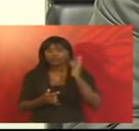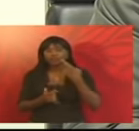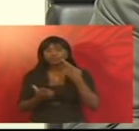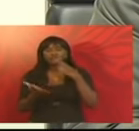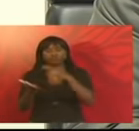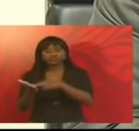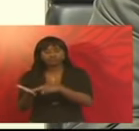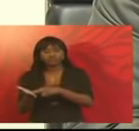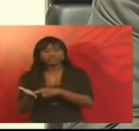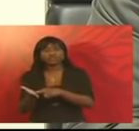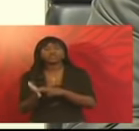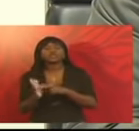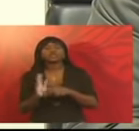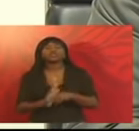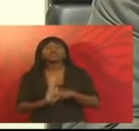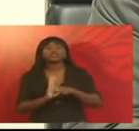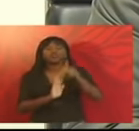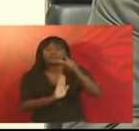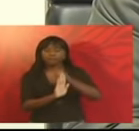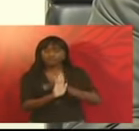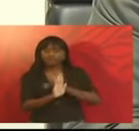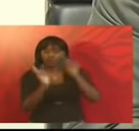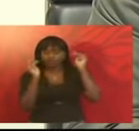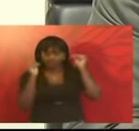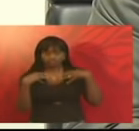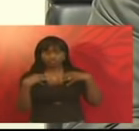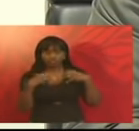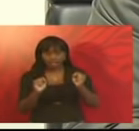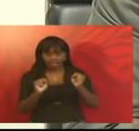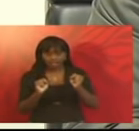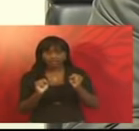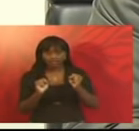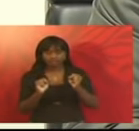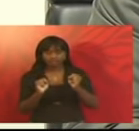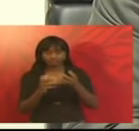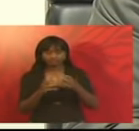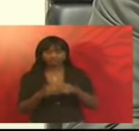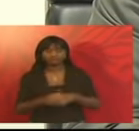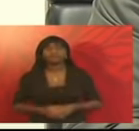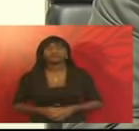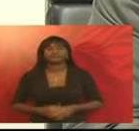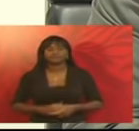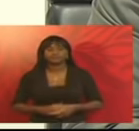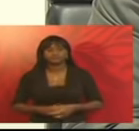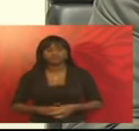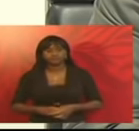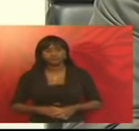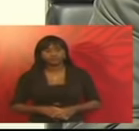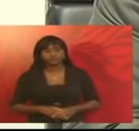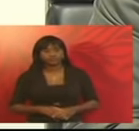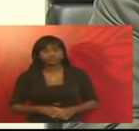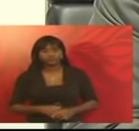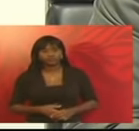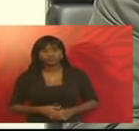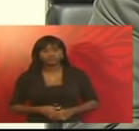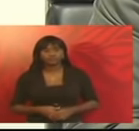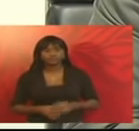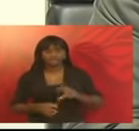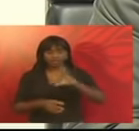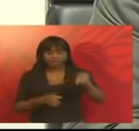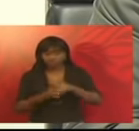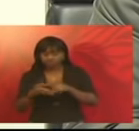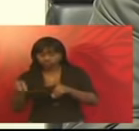on immunization, where these events supposedly attributable to vaccination are collated. So